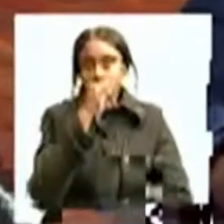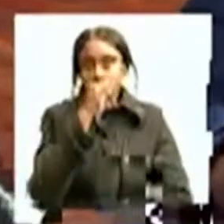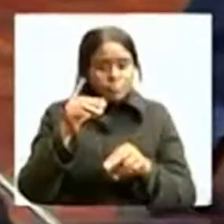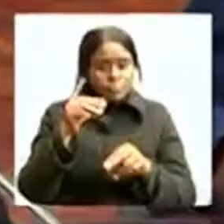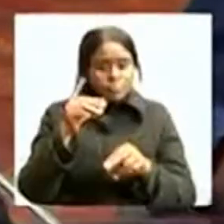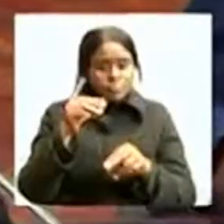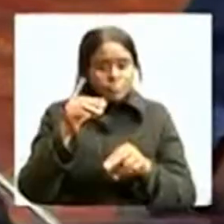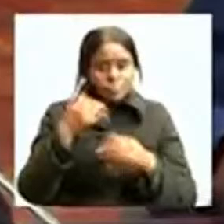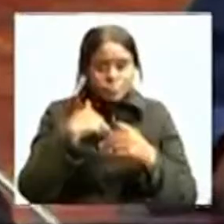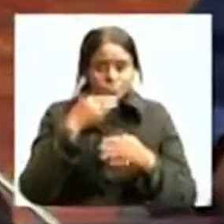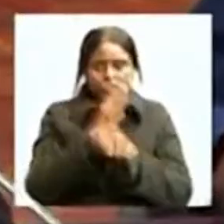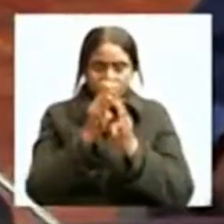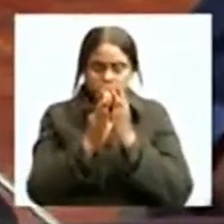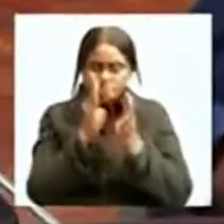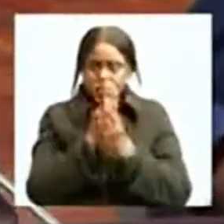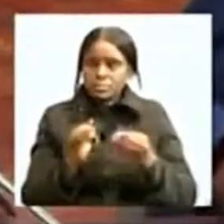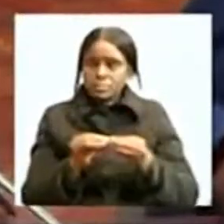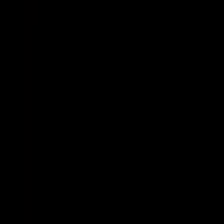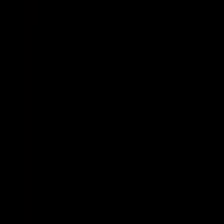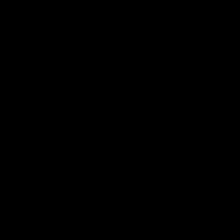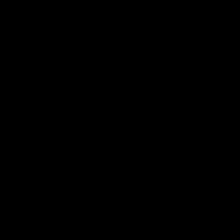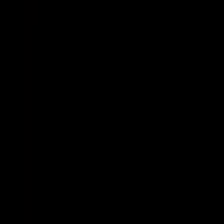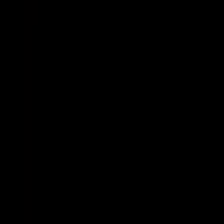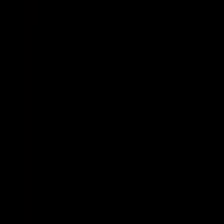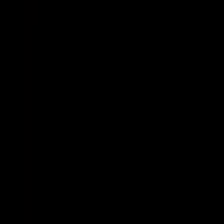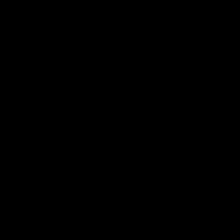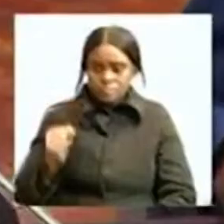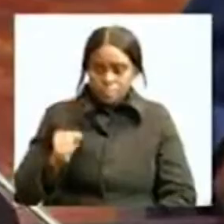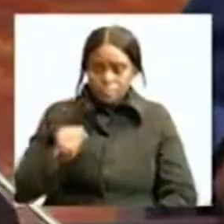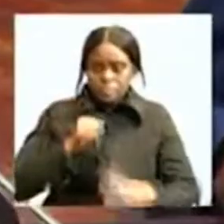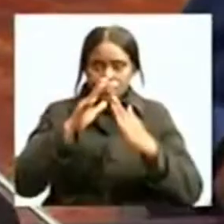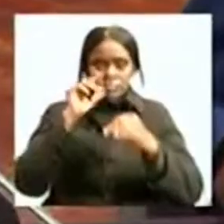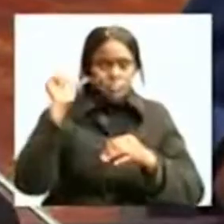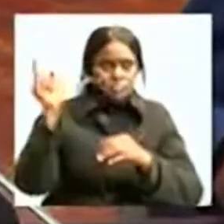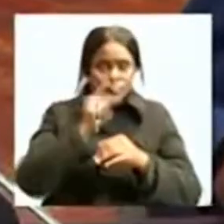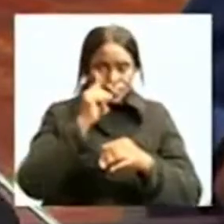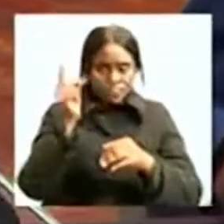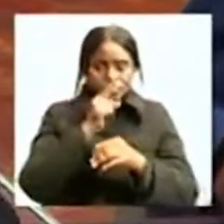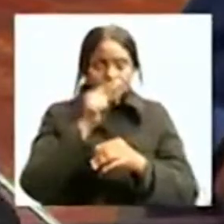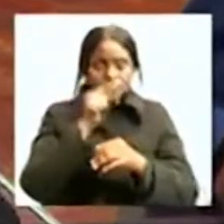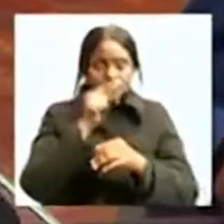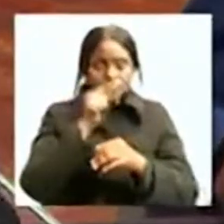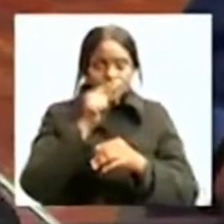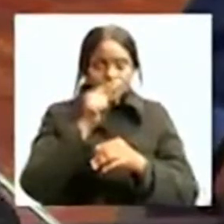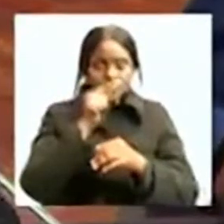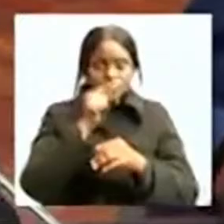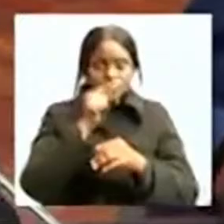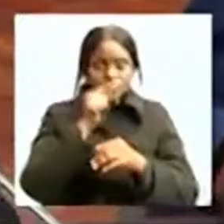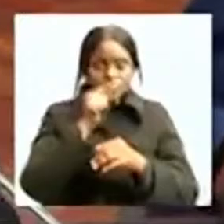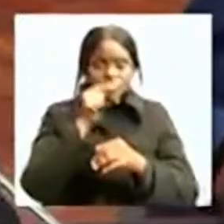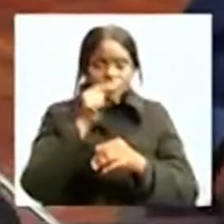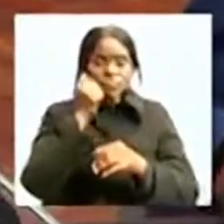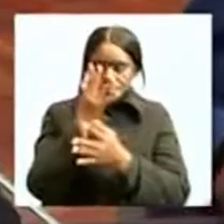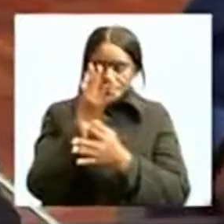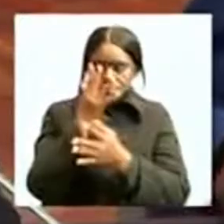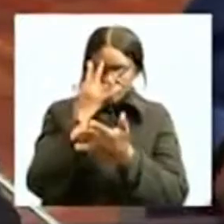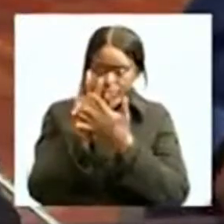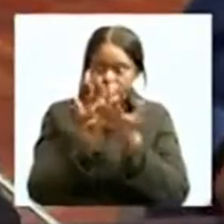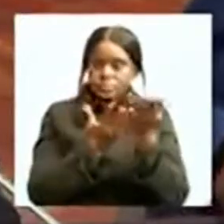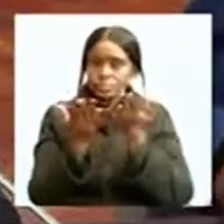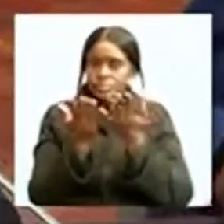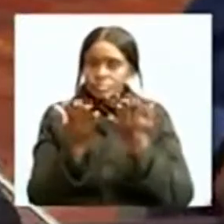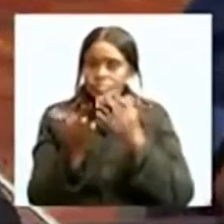ministry has been constructing a total of 124 chiefs' palaces countrywide, 80 palaces. The correctional